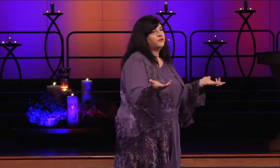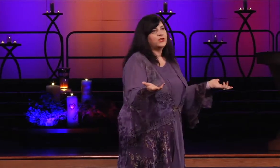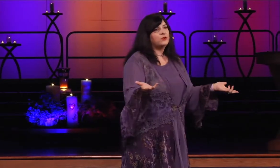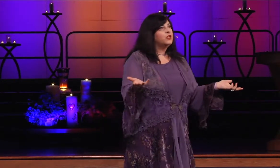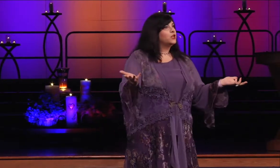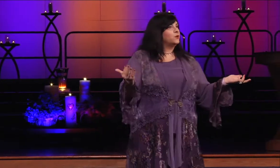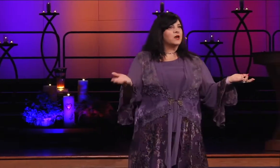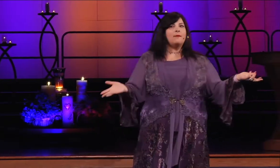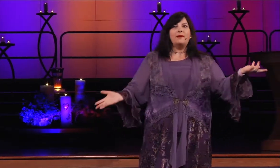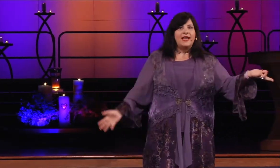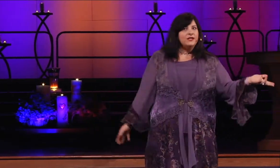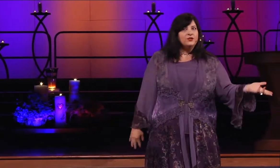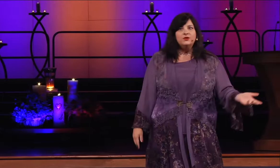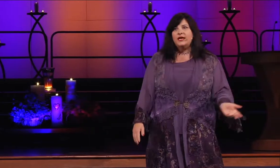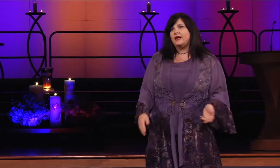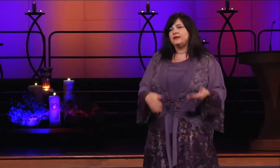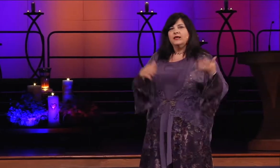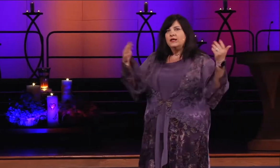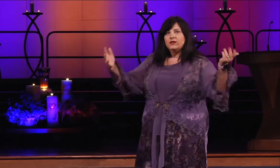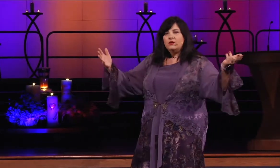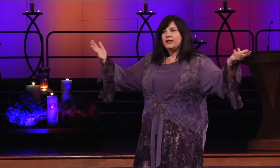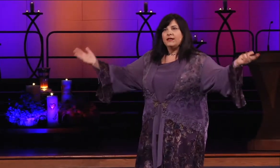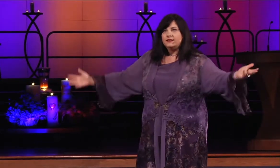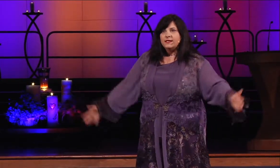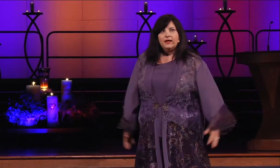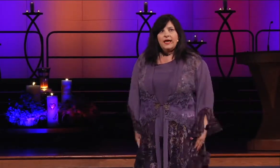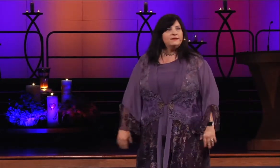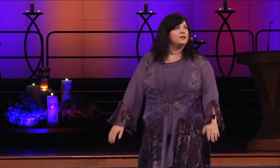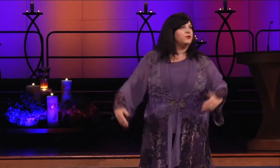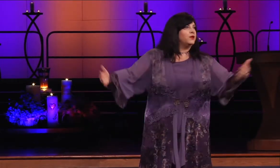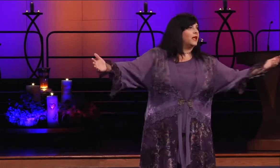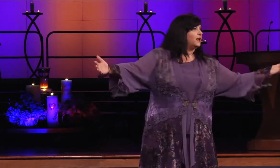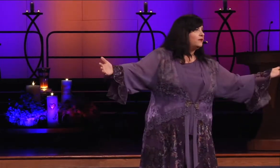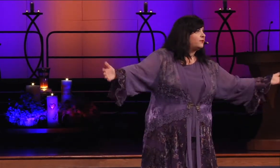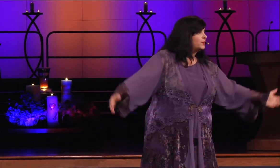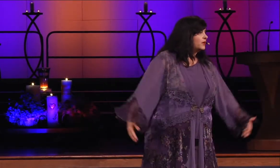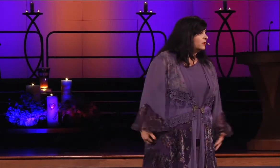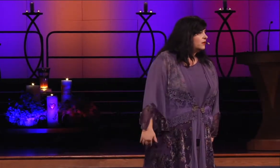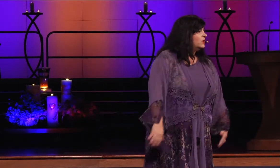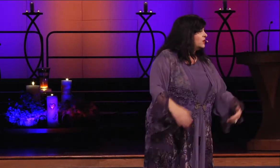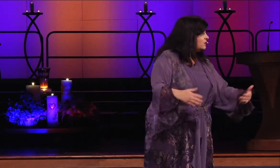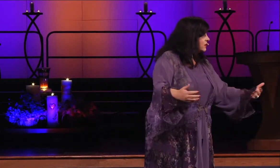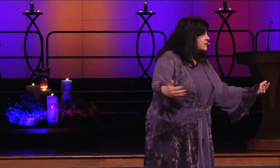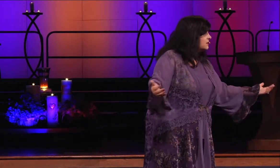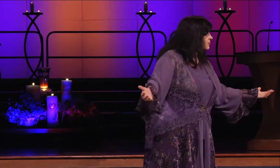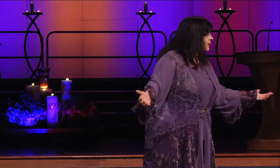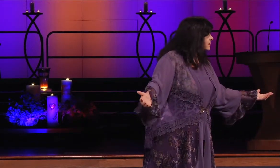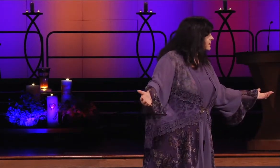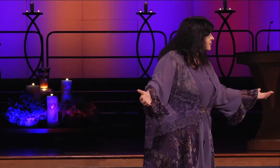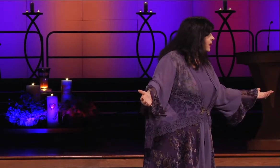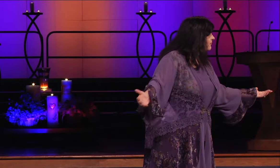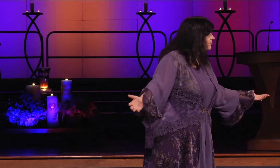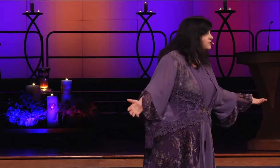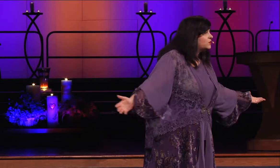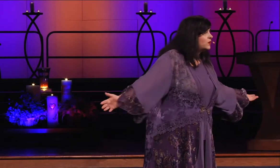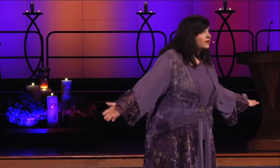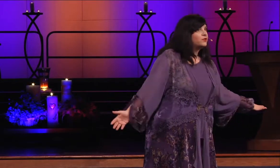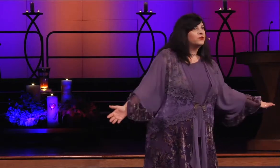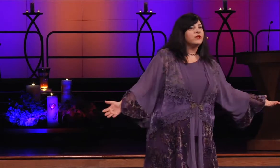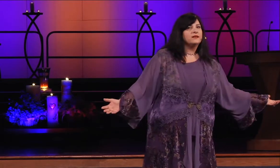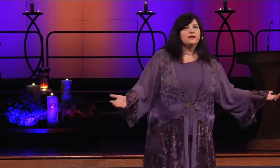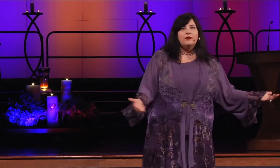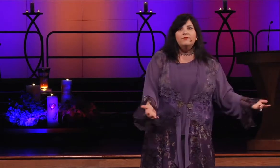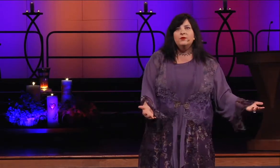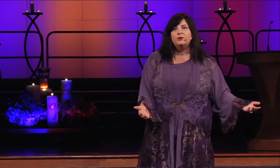doesn't work for you, you are not banished. You don't get excommunicated from here. You can still participate to